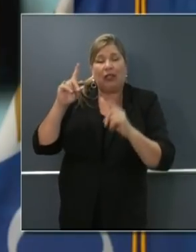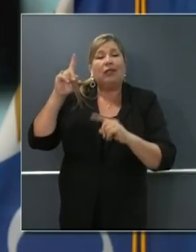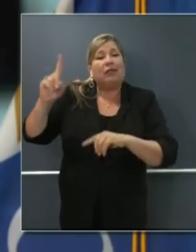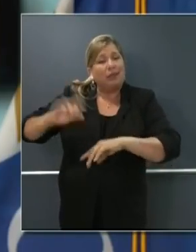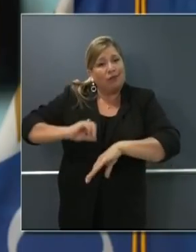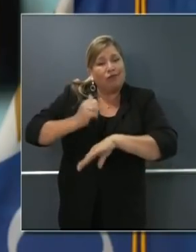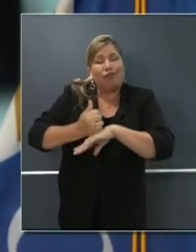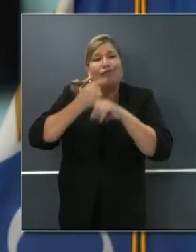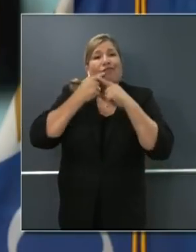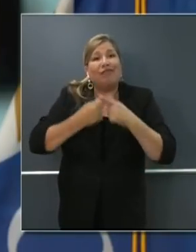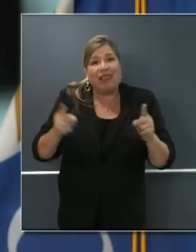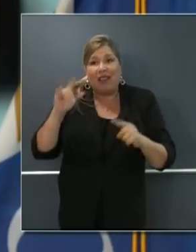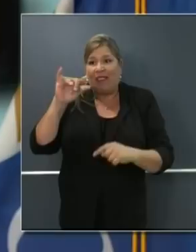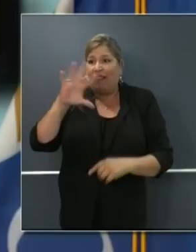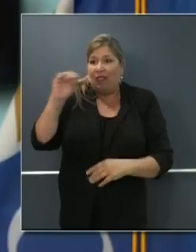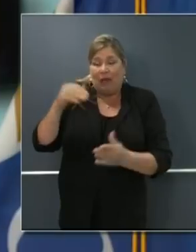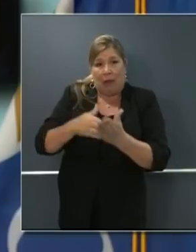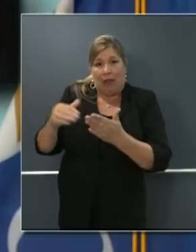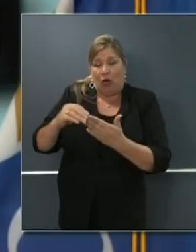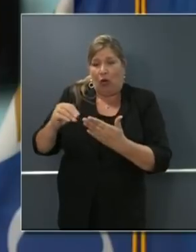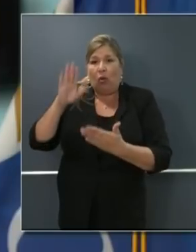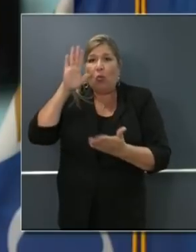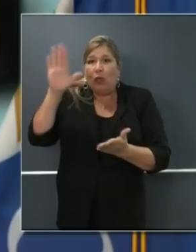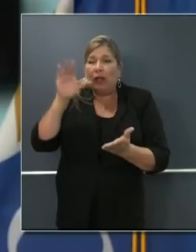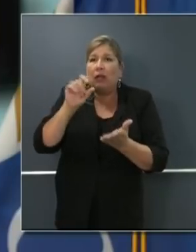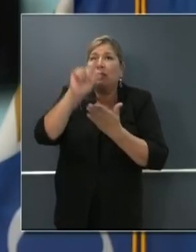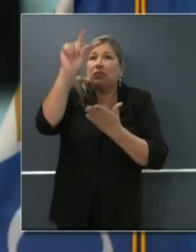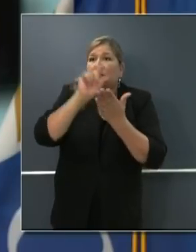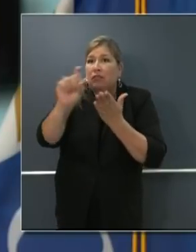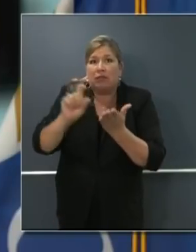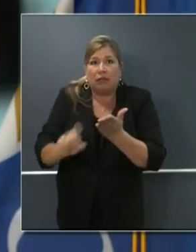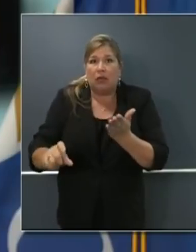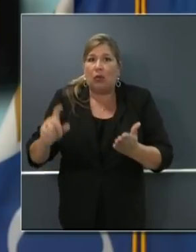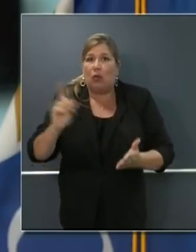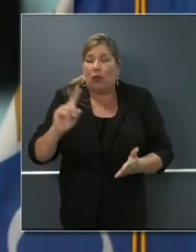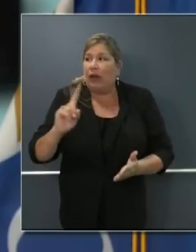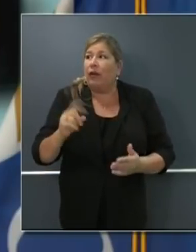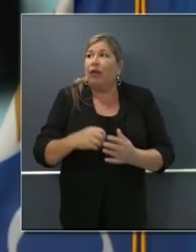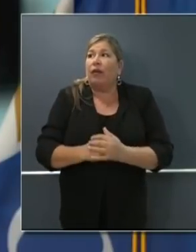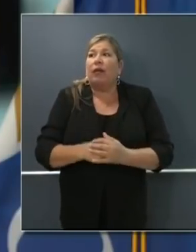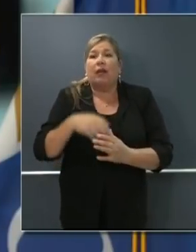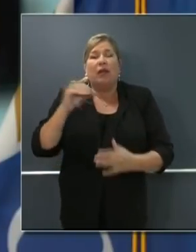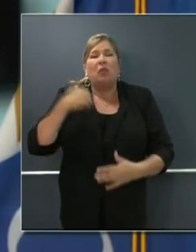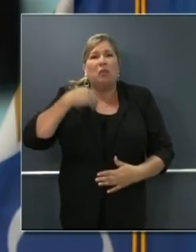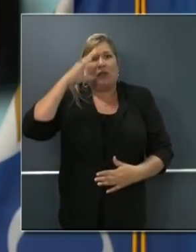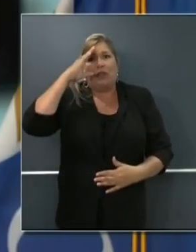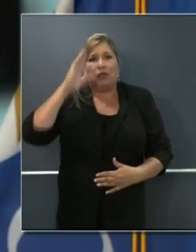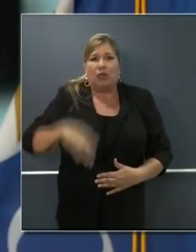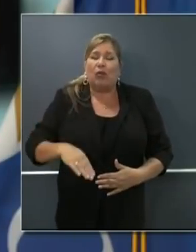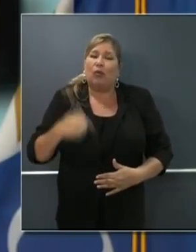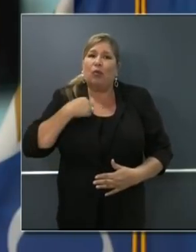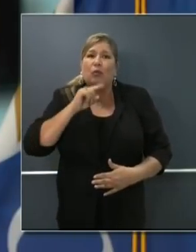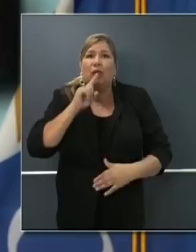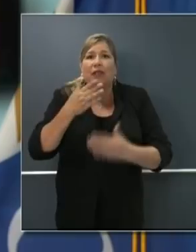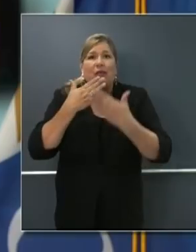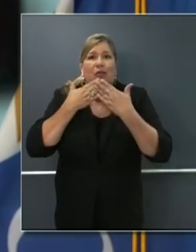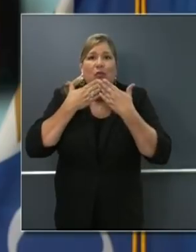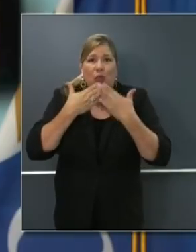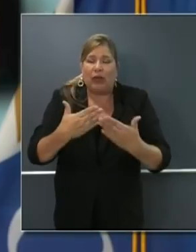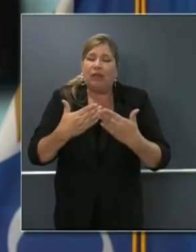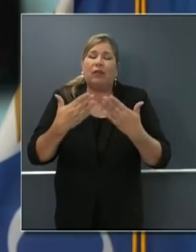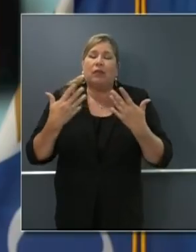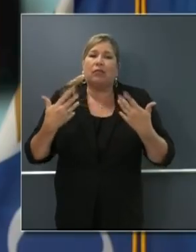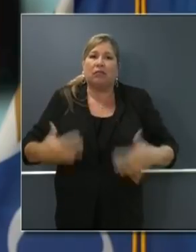dollars distributed, and they put out that guidance and couldn't come too soon, but we're very grateful now it is